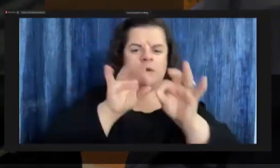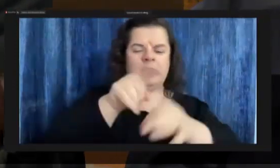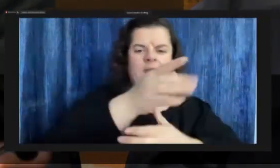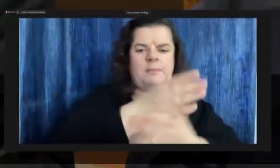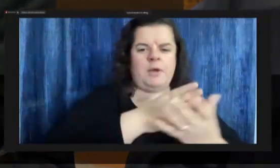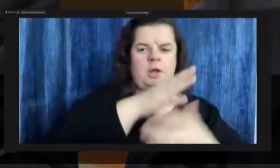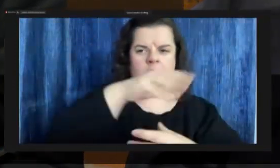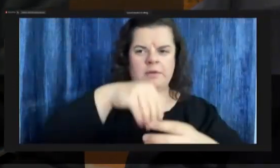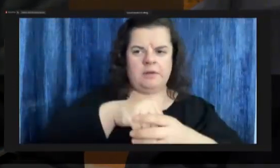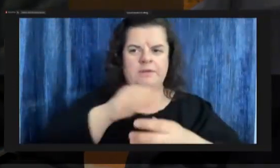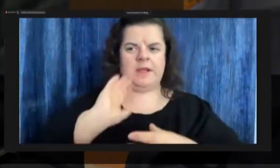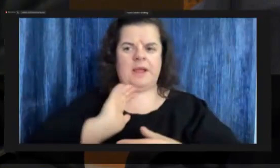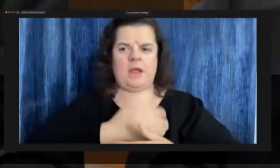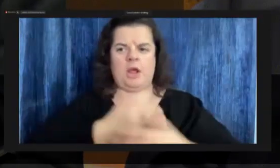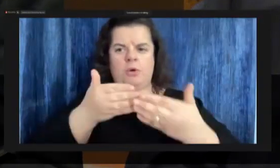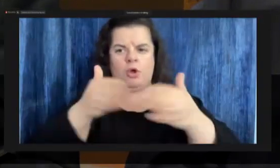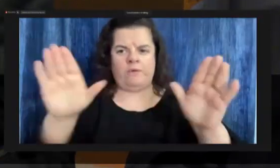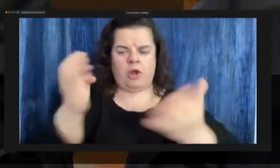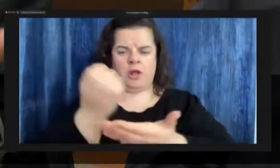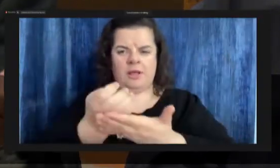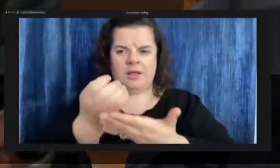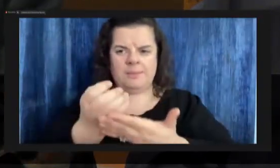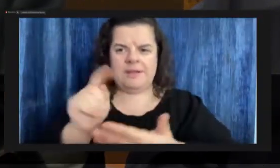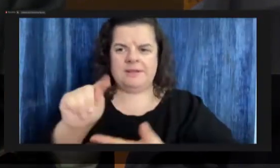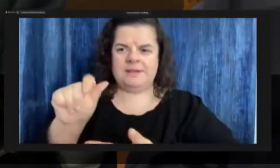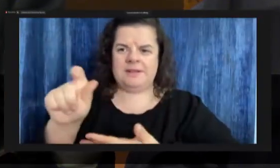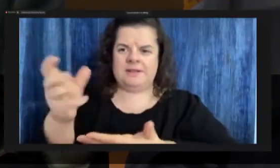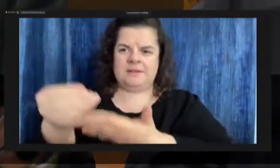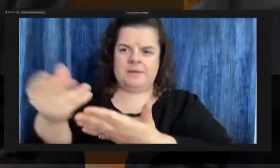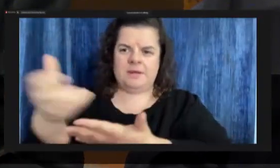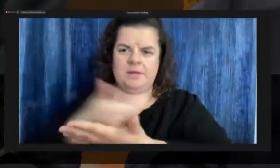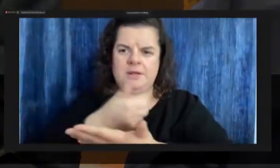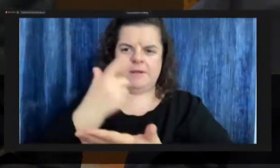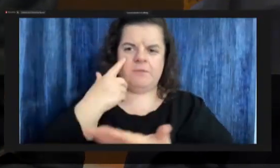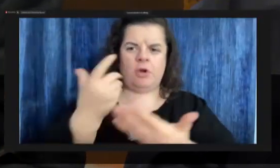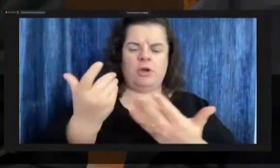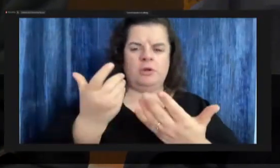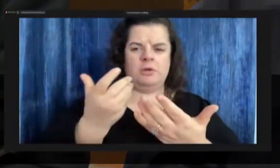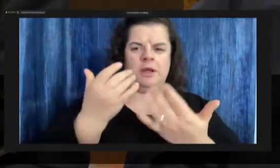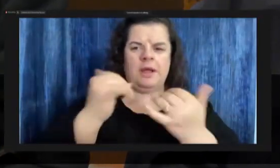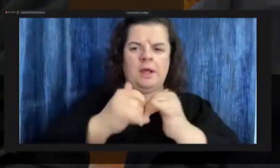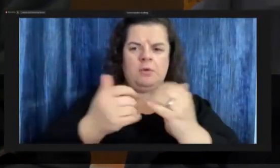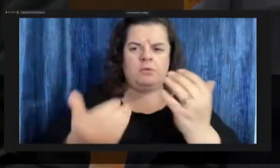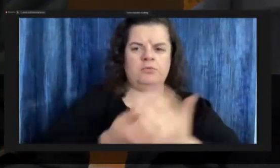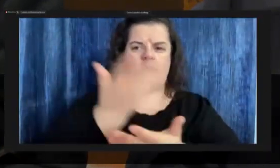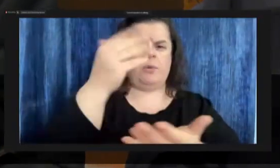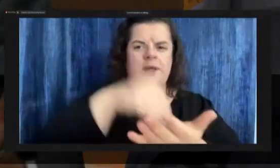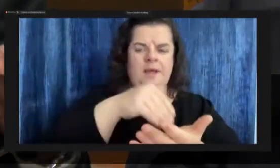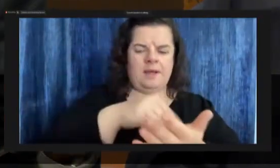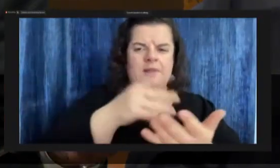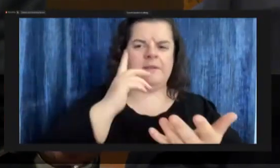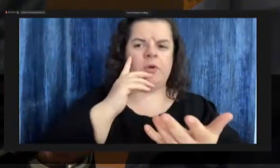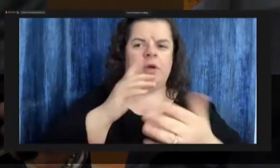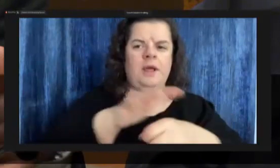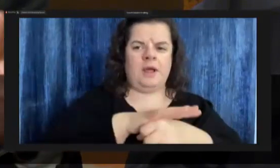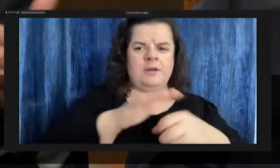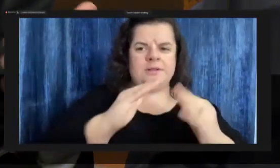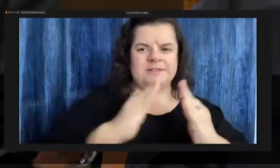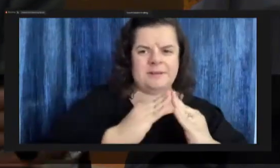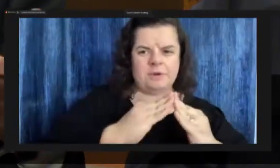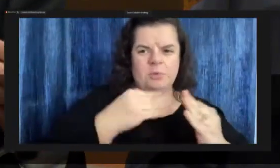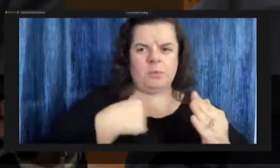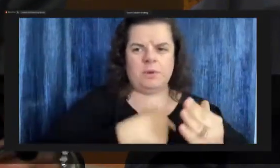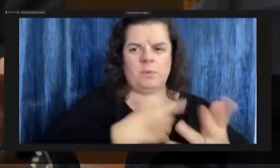our overall economy, our tax dollars, and the revitalization of areas like downtown. Do we want to see downtown